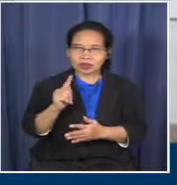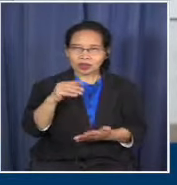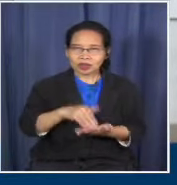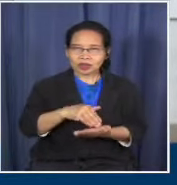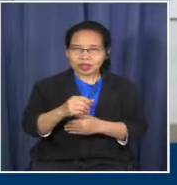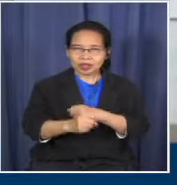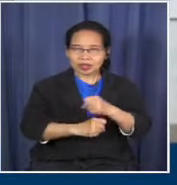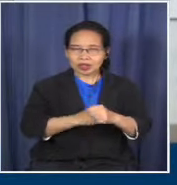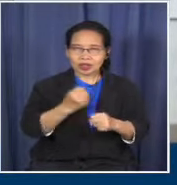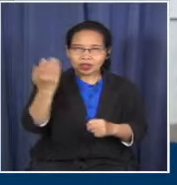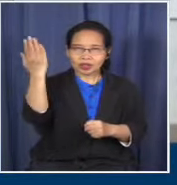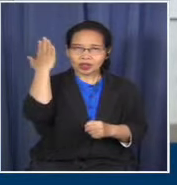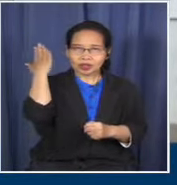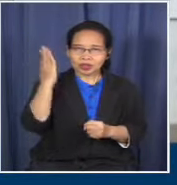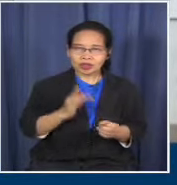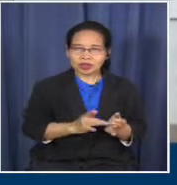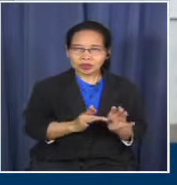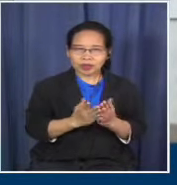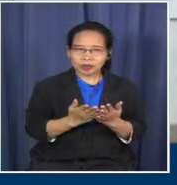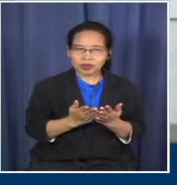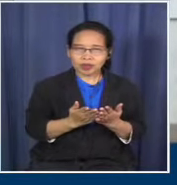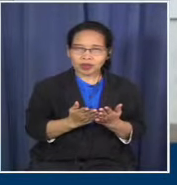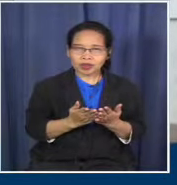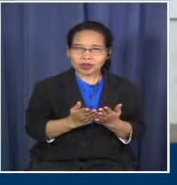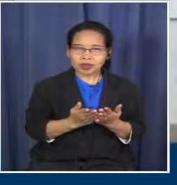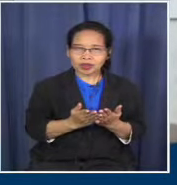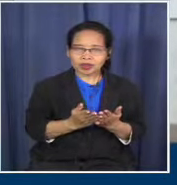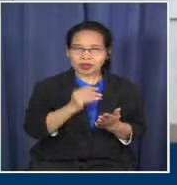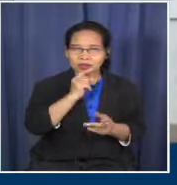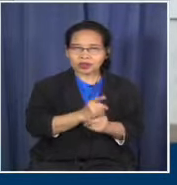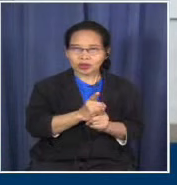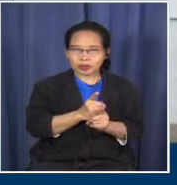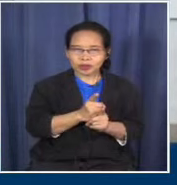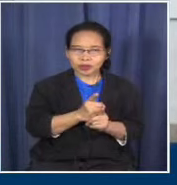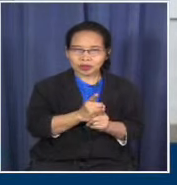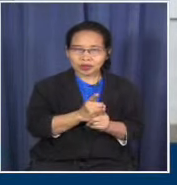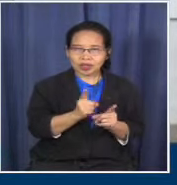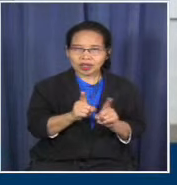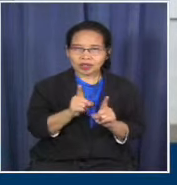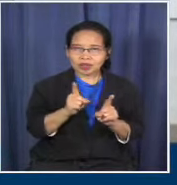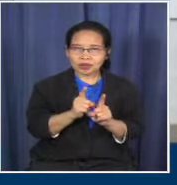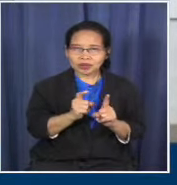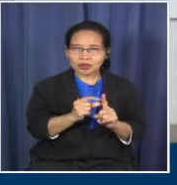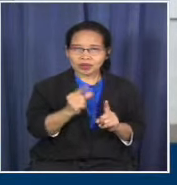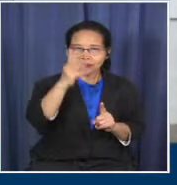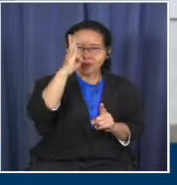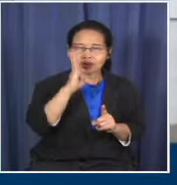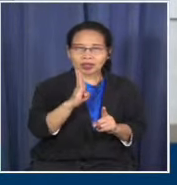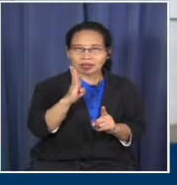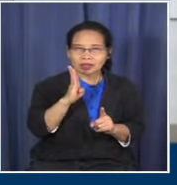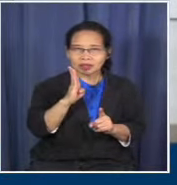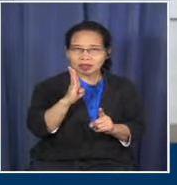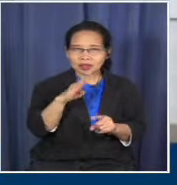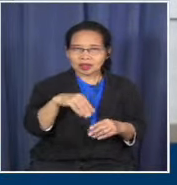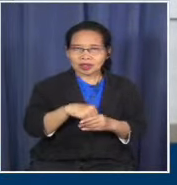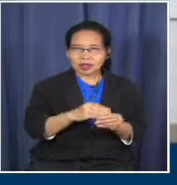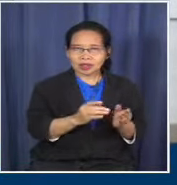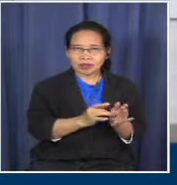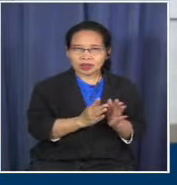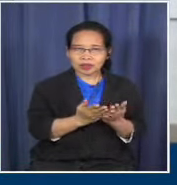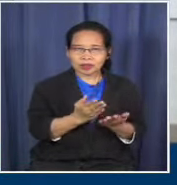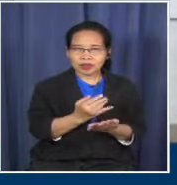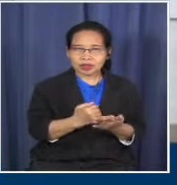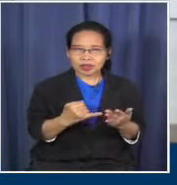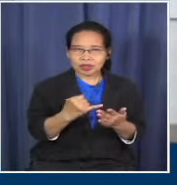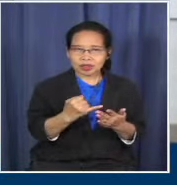ago if the Bible is not authentic as the Word of God? If the Bible is